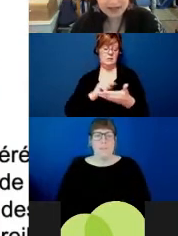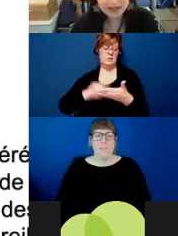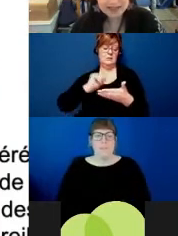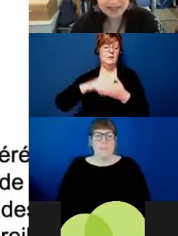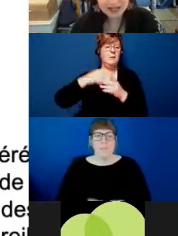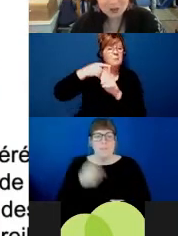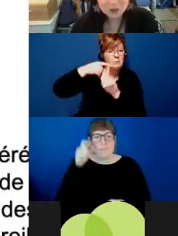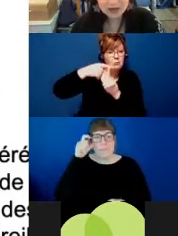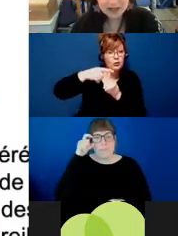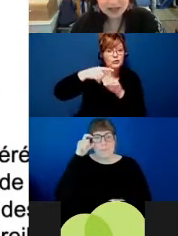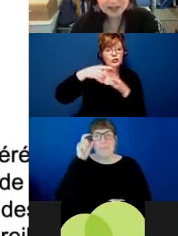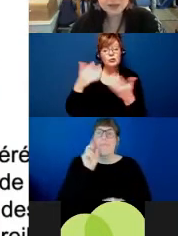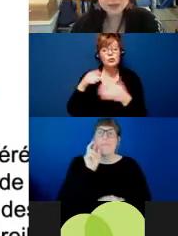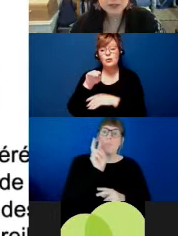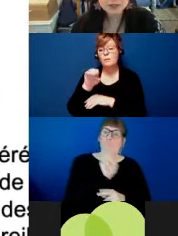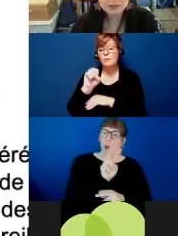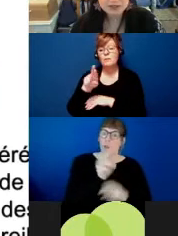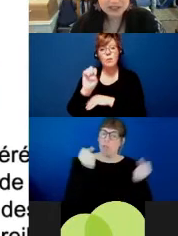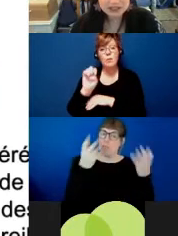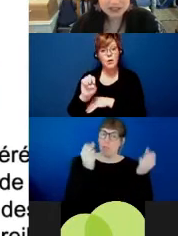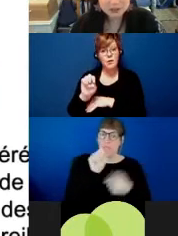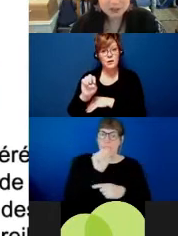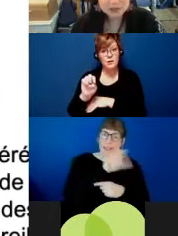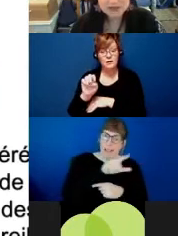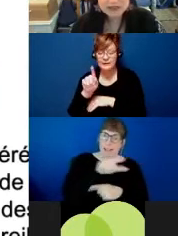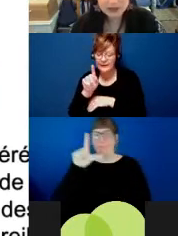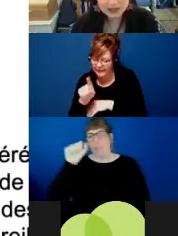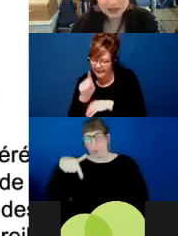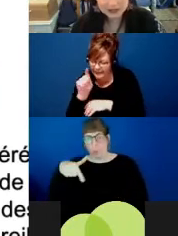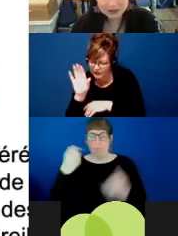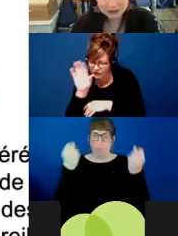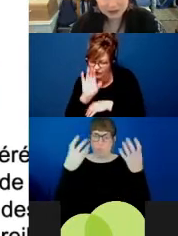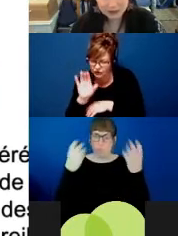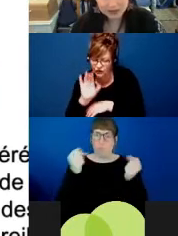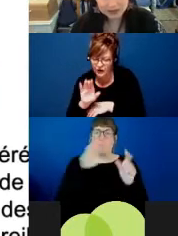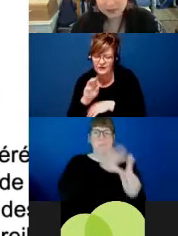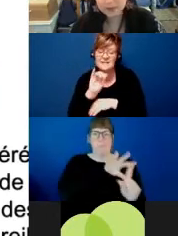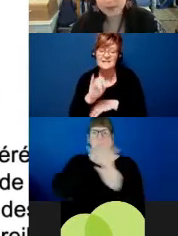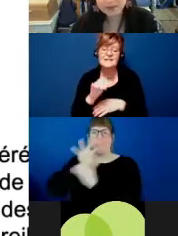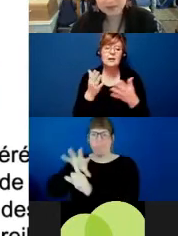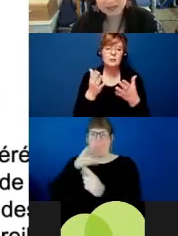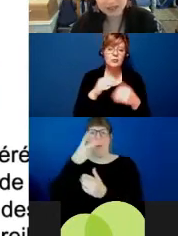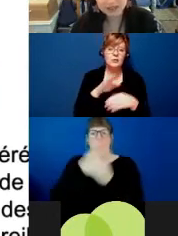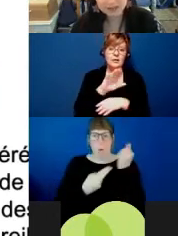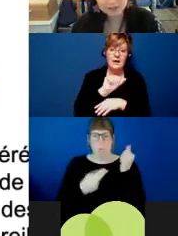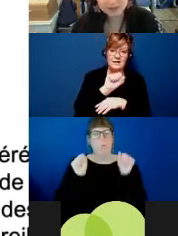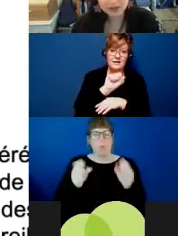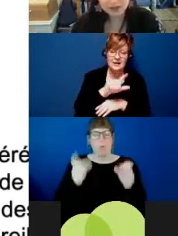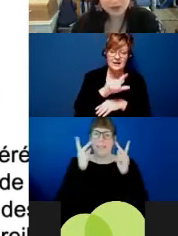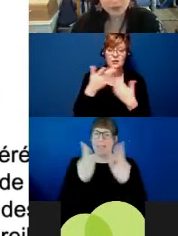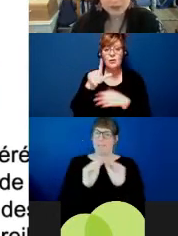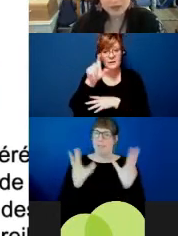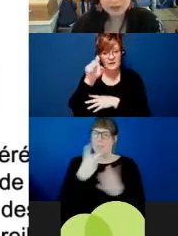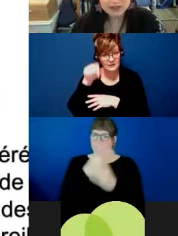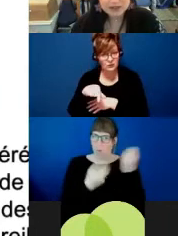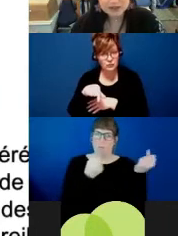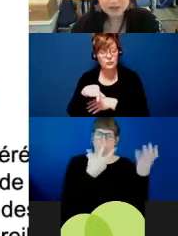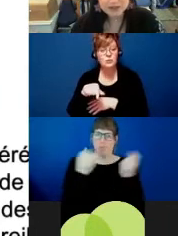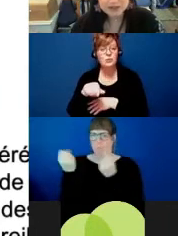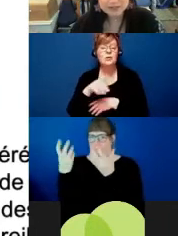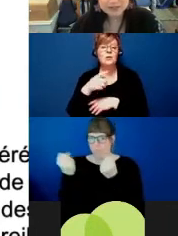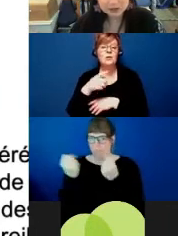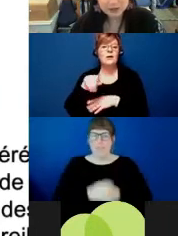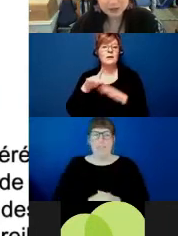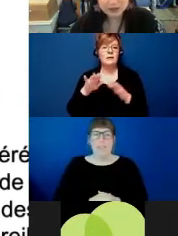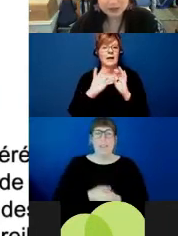require ASL or LSQ interpretation, we will be spotlighting those components throughout the presentation. We recommend using